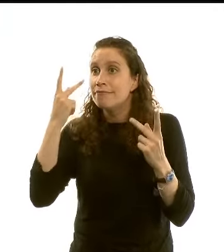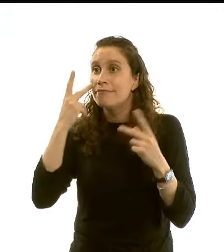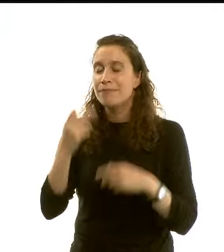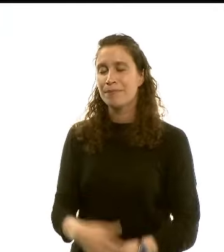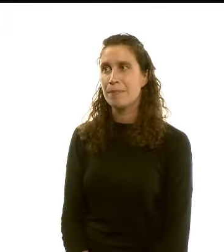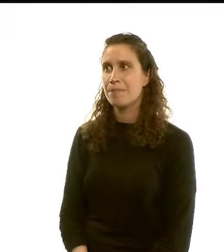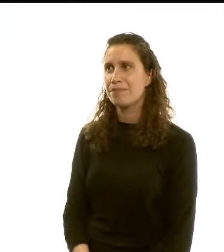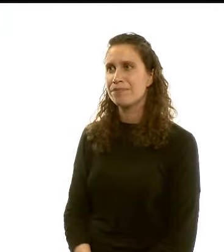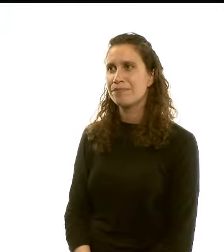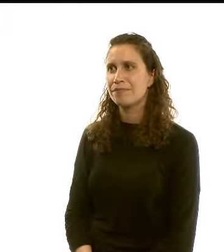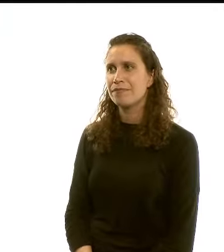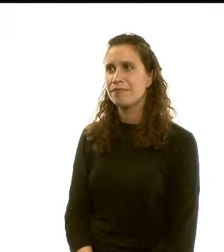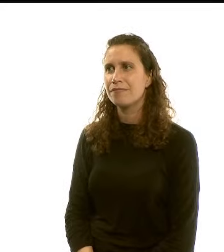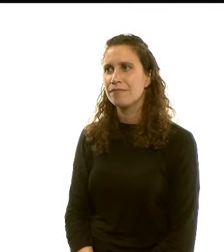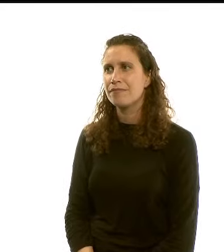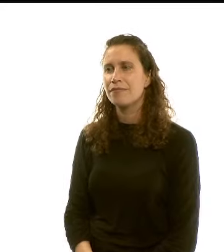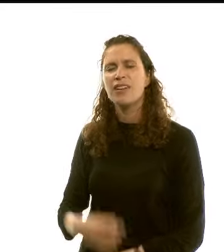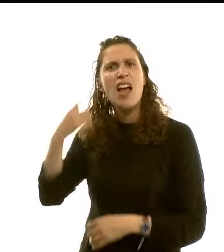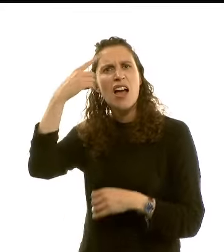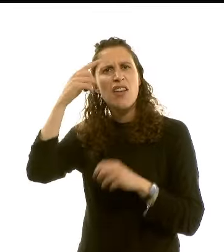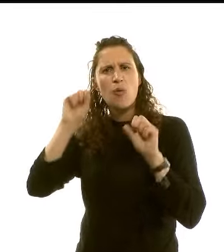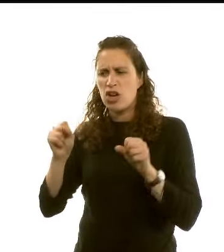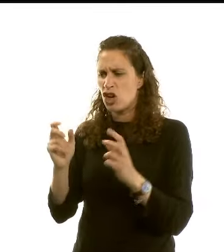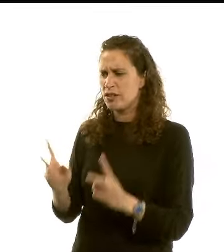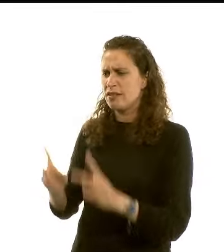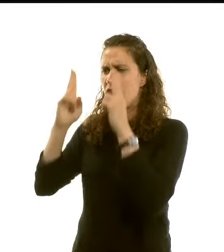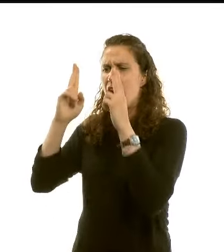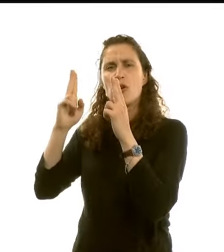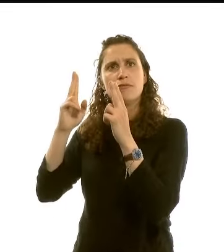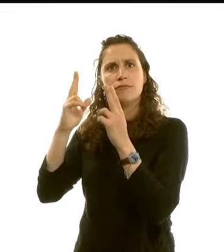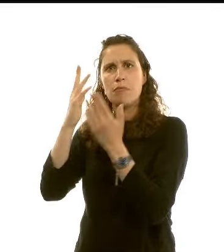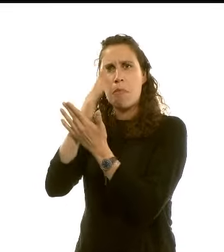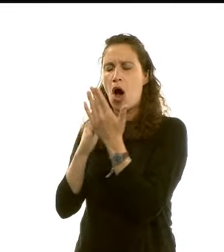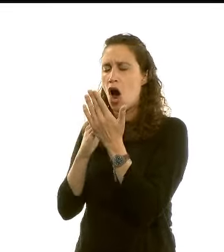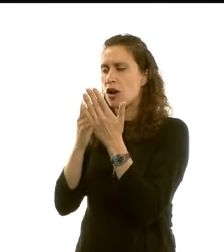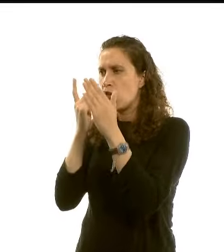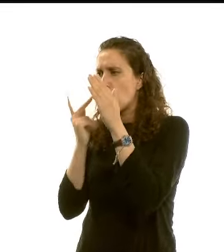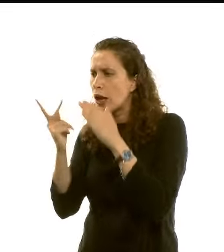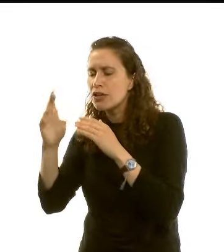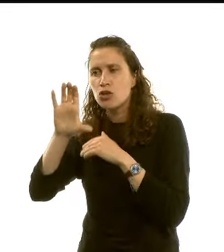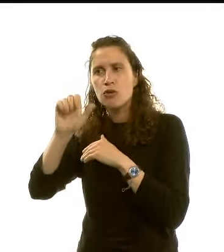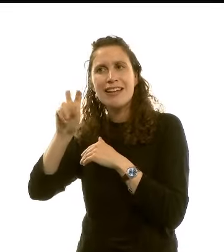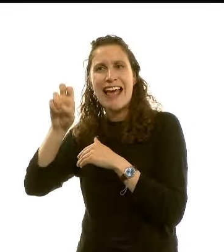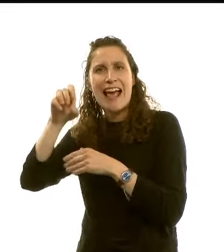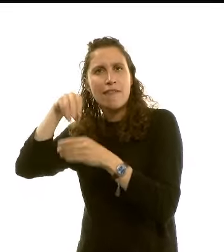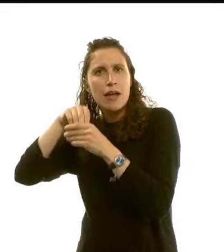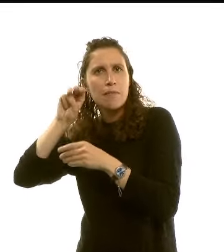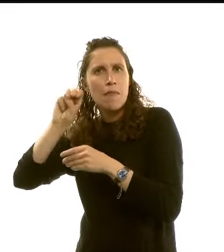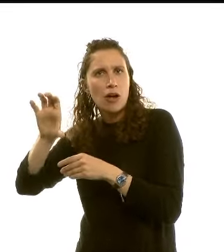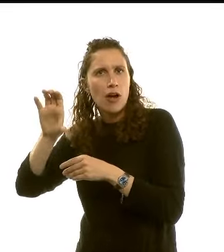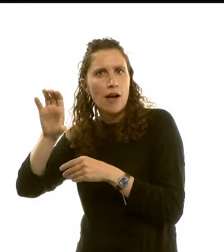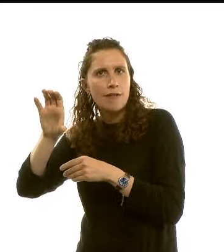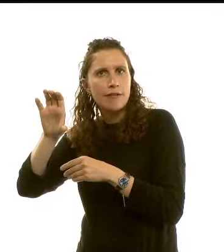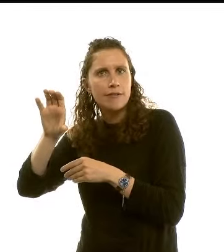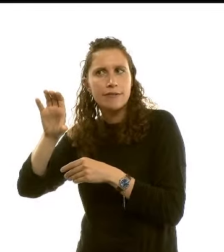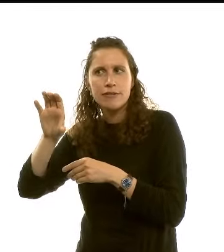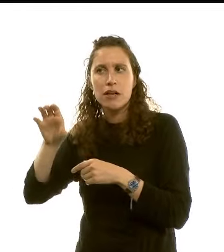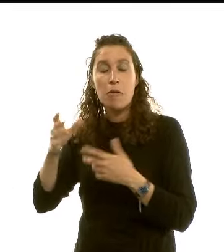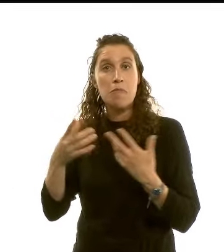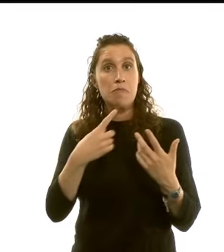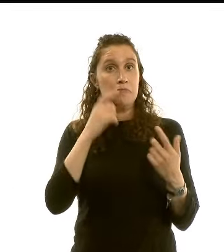was thinking we could do a cutout chunk, a look into a cave in Minecraft. Caves and Cliffs update is a really